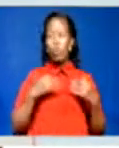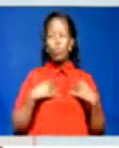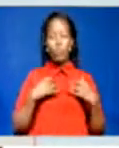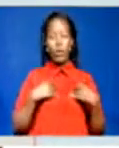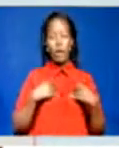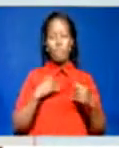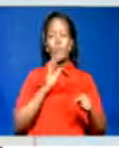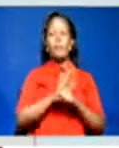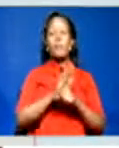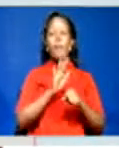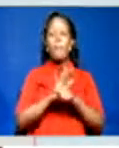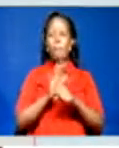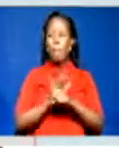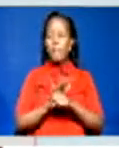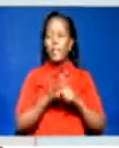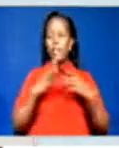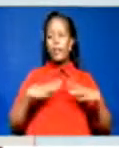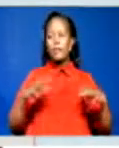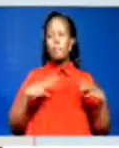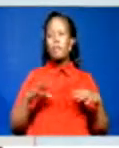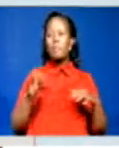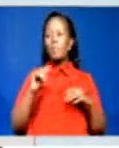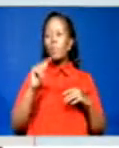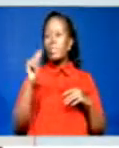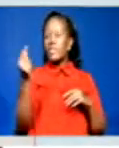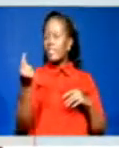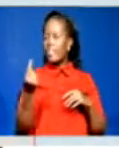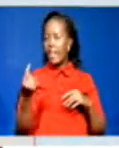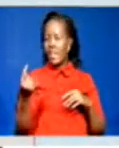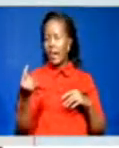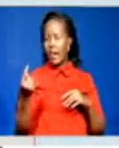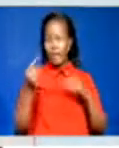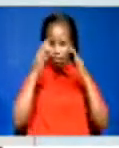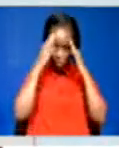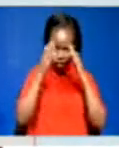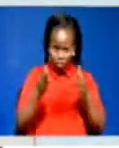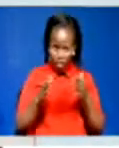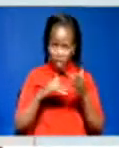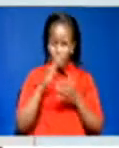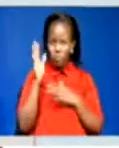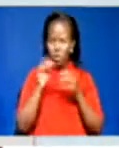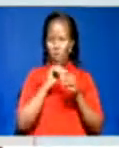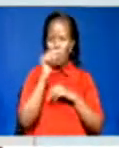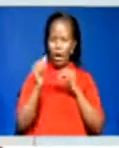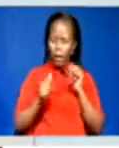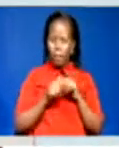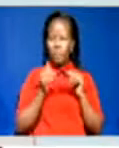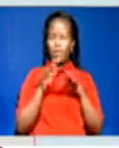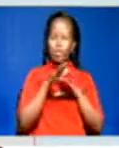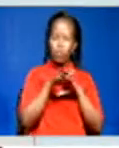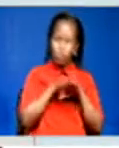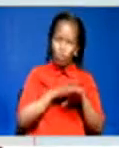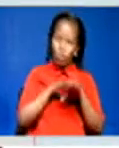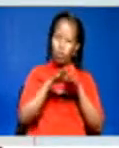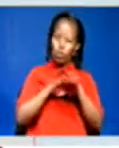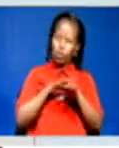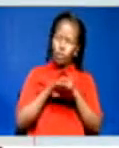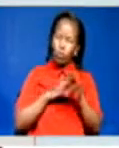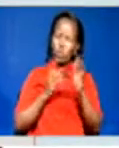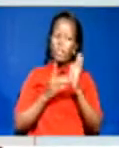people in Kenya will go for what I would call step-by-step development. Well, we have